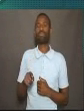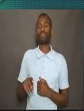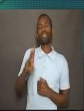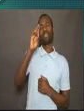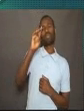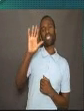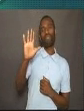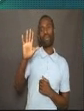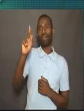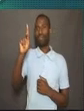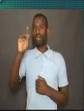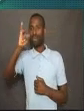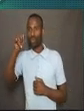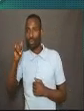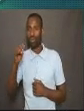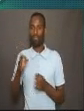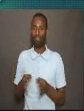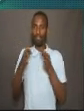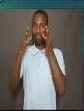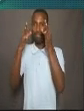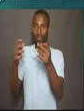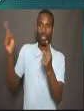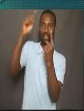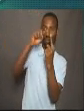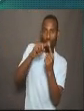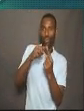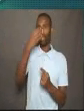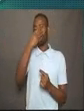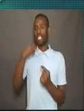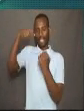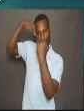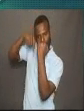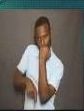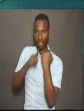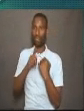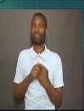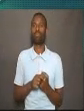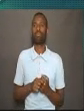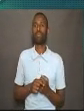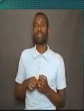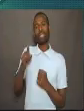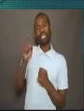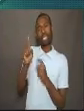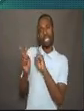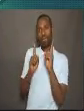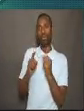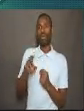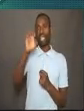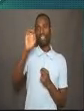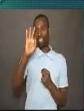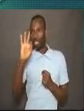75 kilojoules are transmitted to the heat sink. What is the